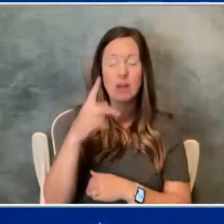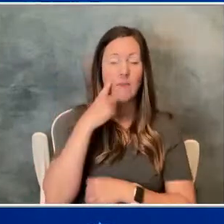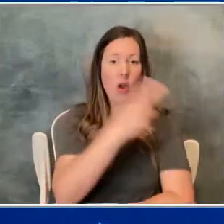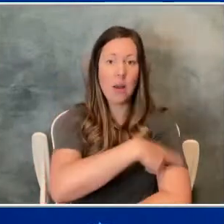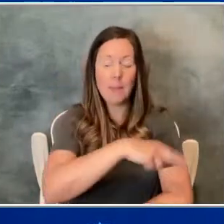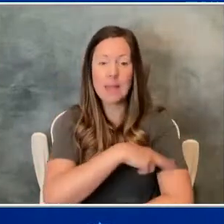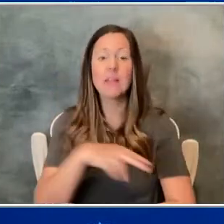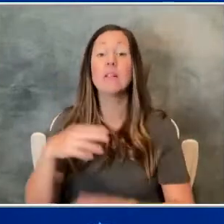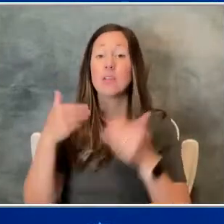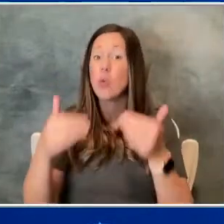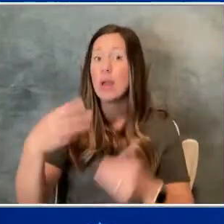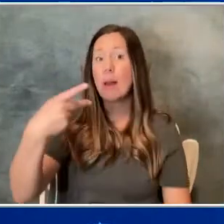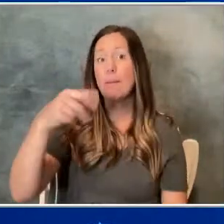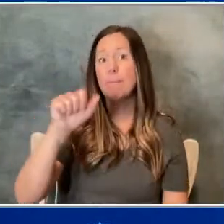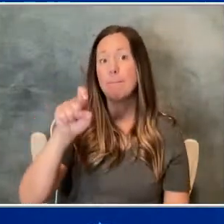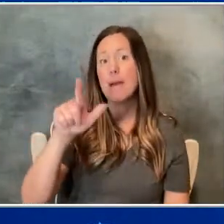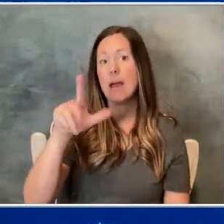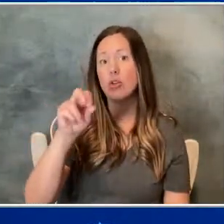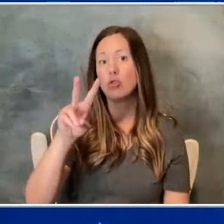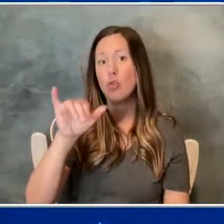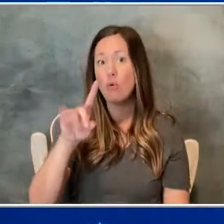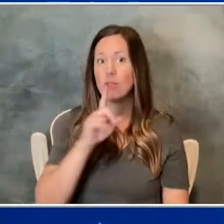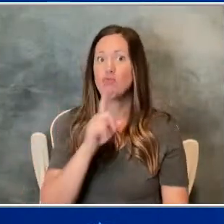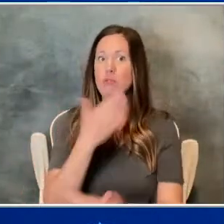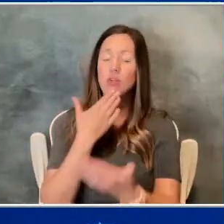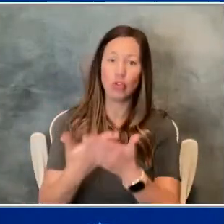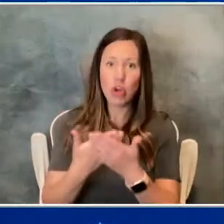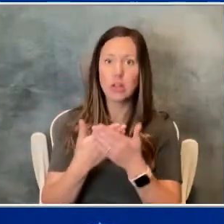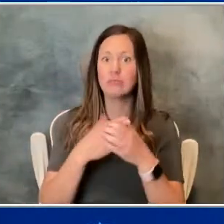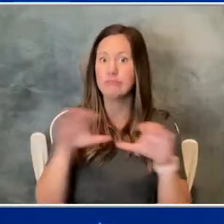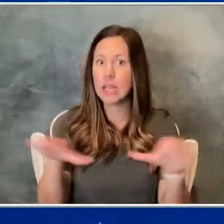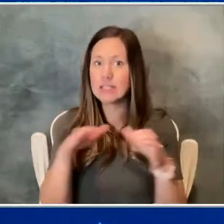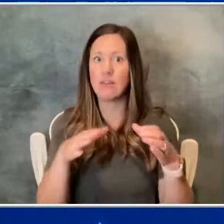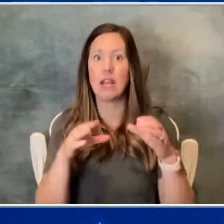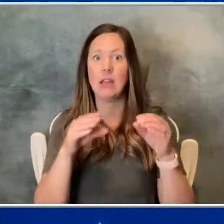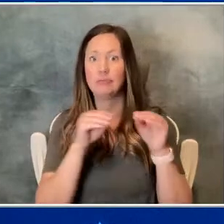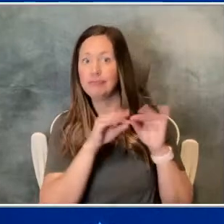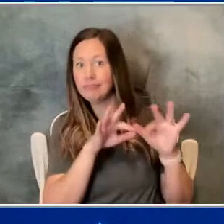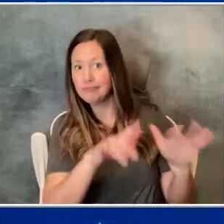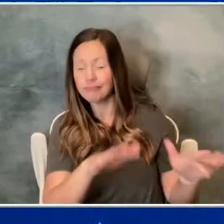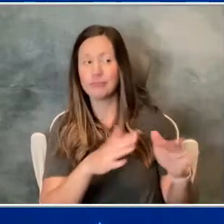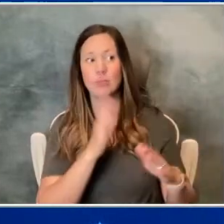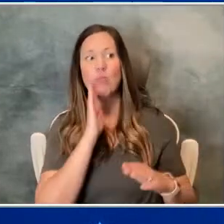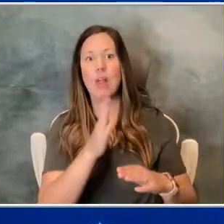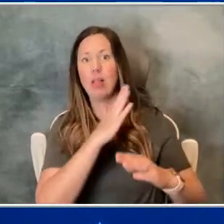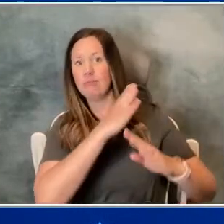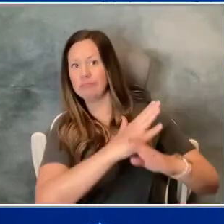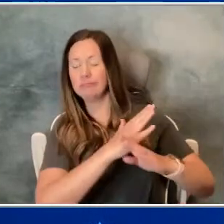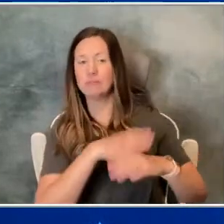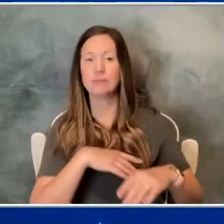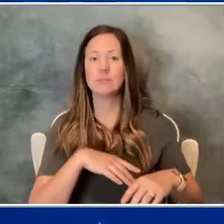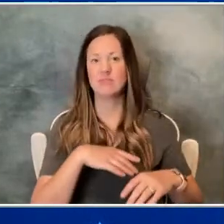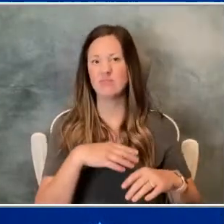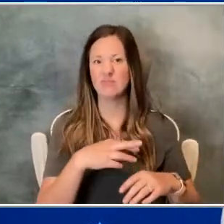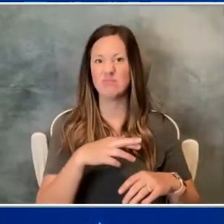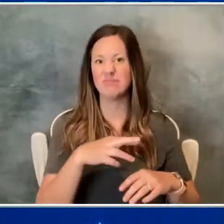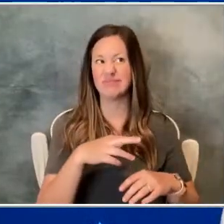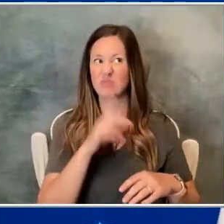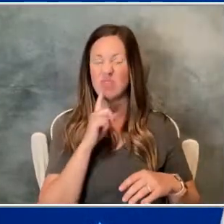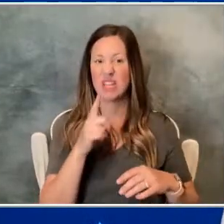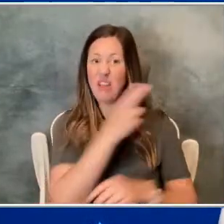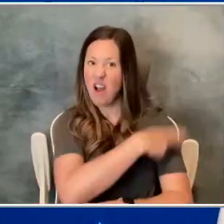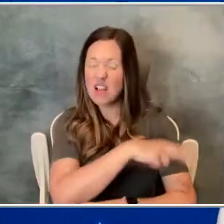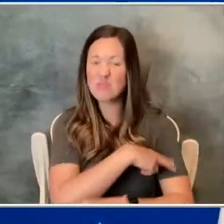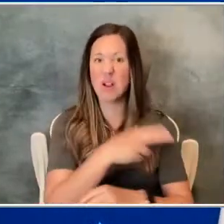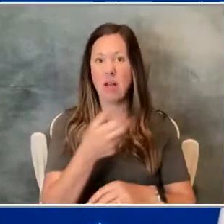Paxlovid. That still has very good activity towards these variants, so it will help reduce your risk of hospitalization even more. And so I think this is all